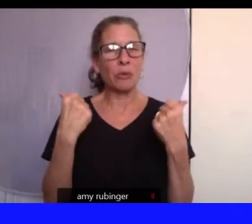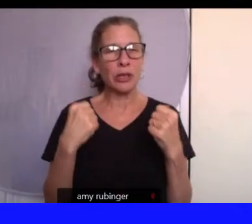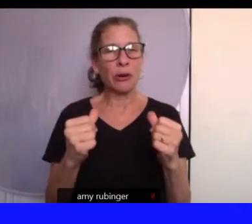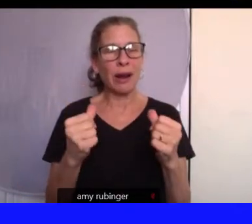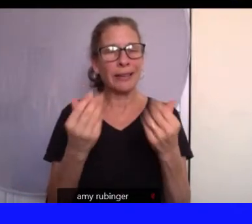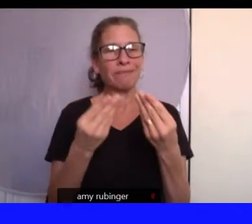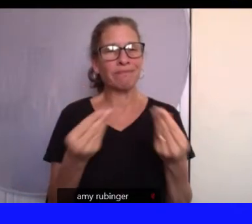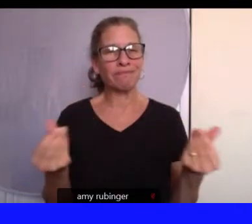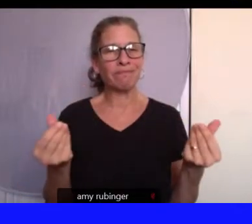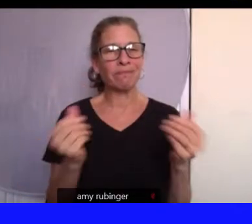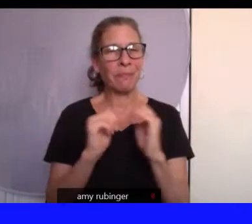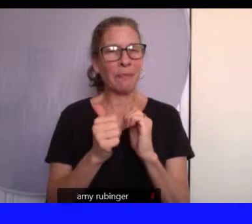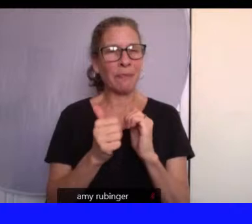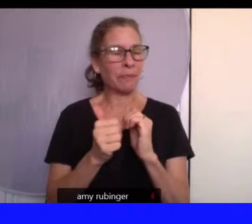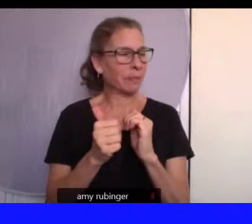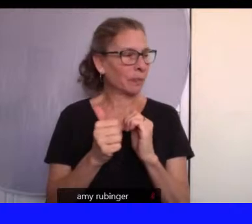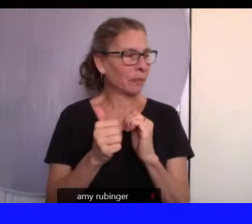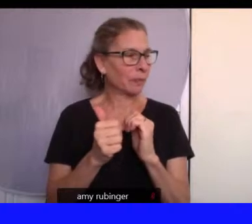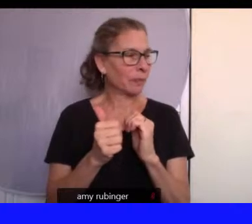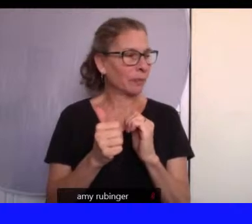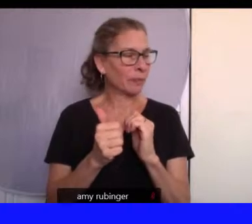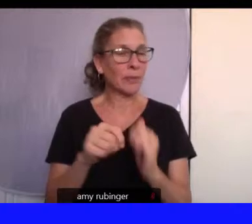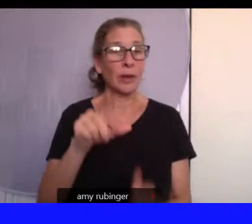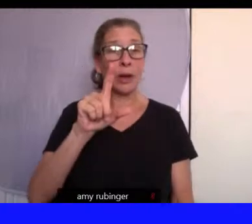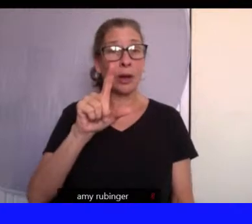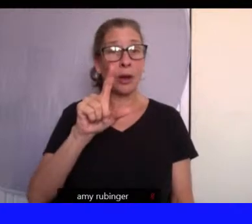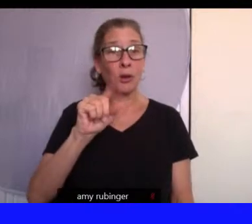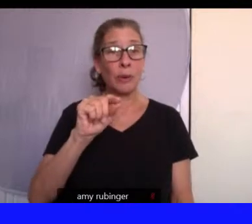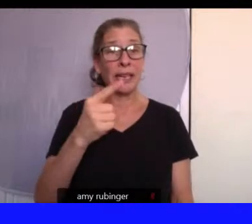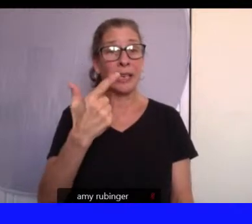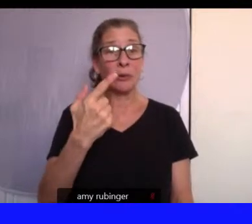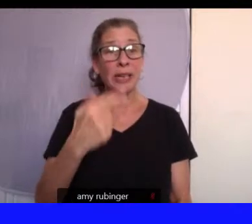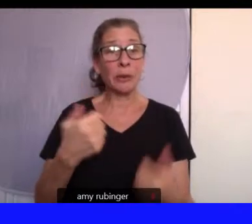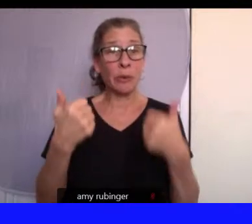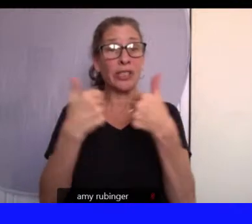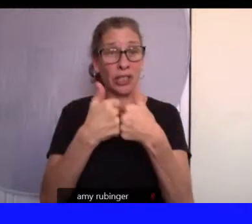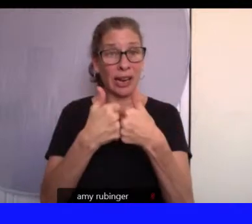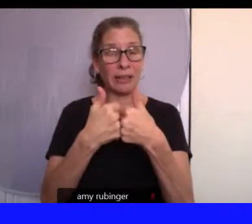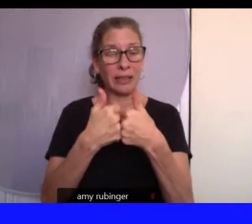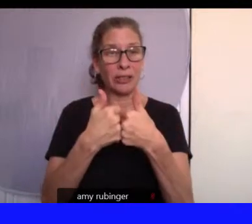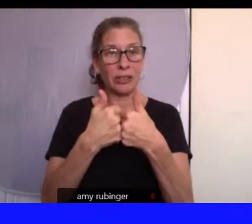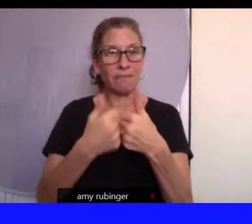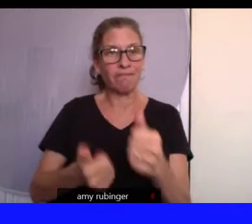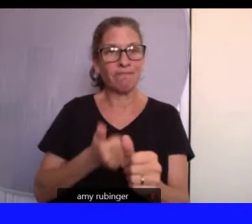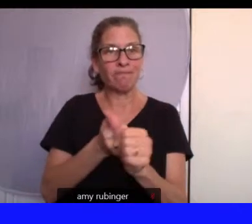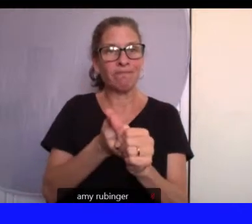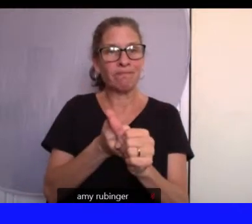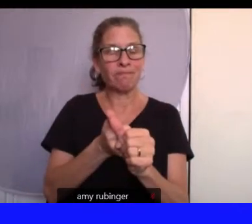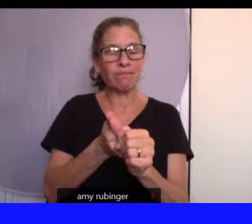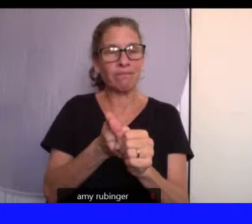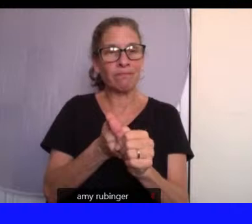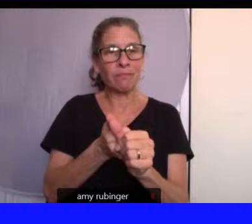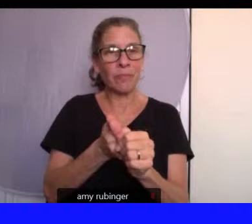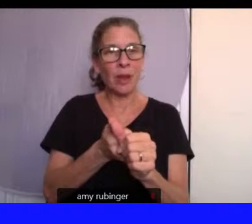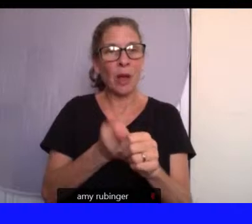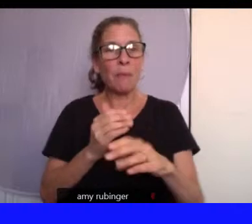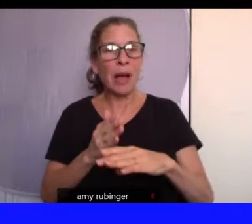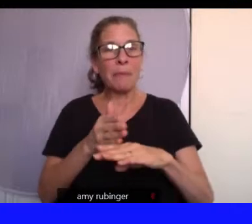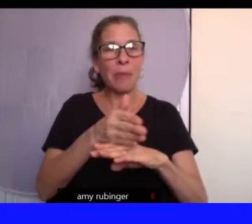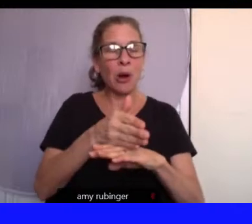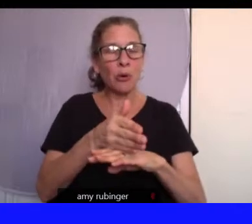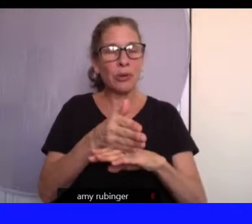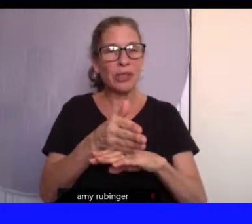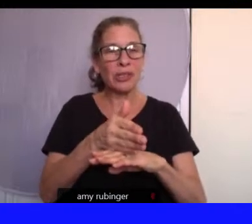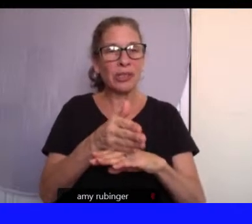detrimental to our ACO and health and hospital system in ways that I'll take everyone through. Overall, right, biggest picture,